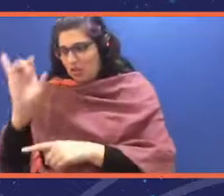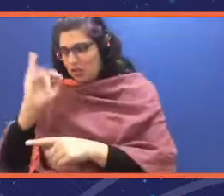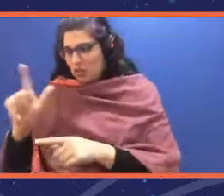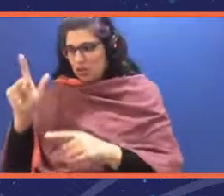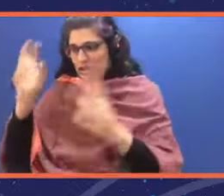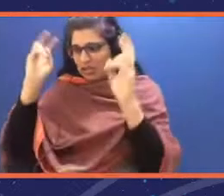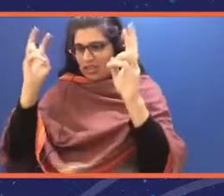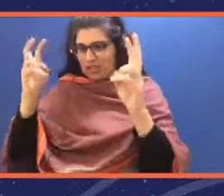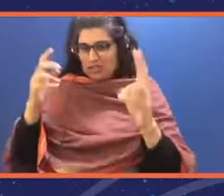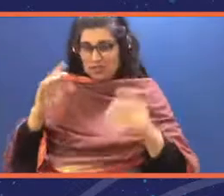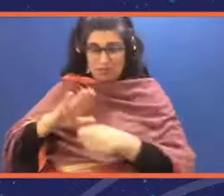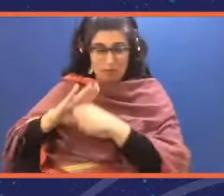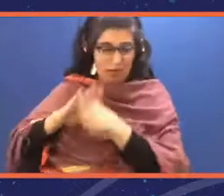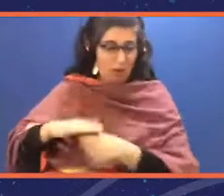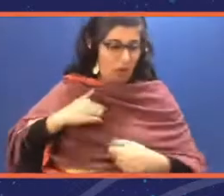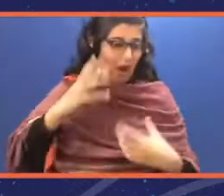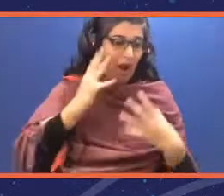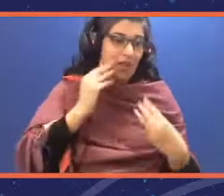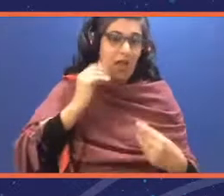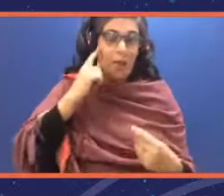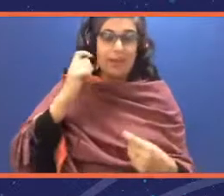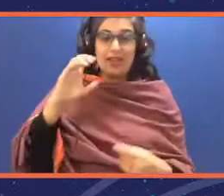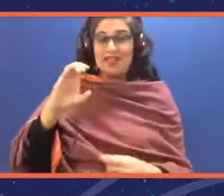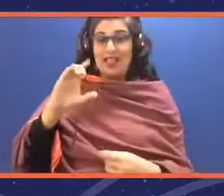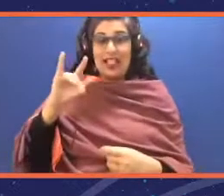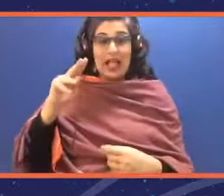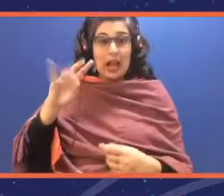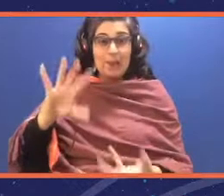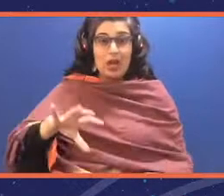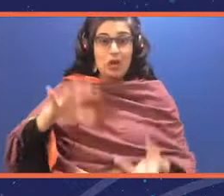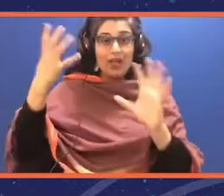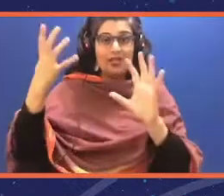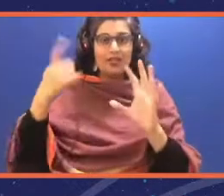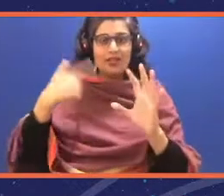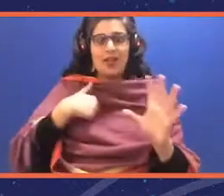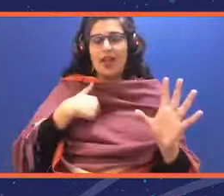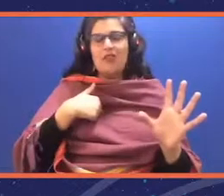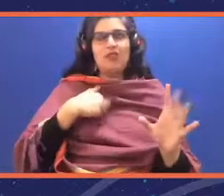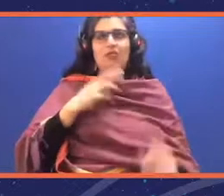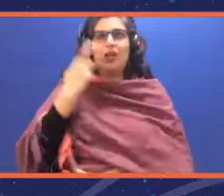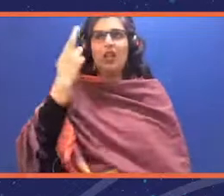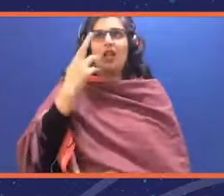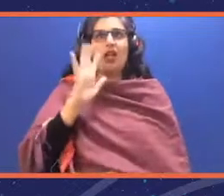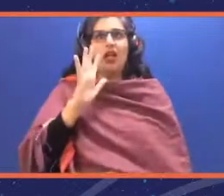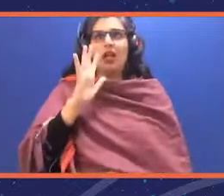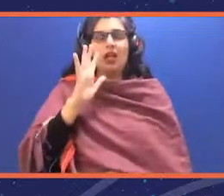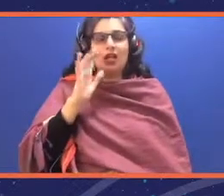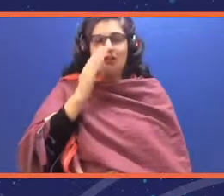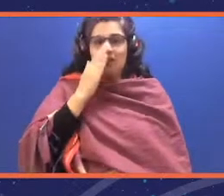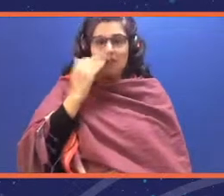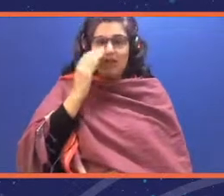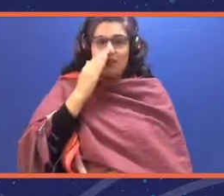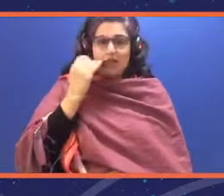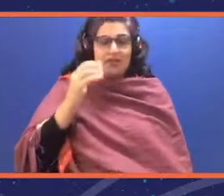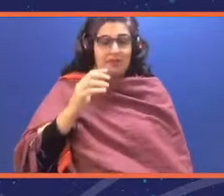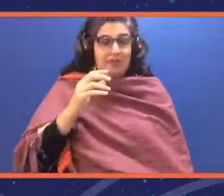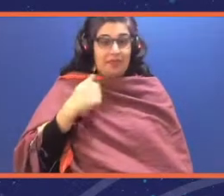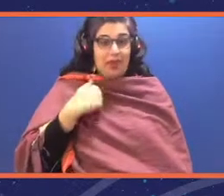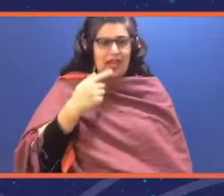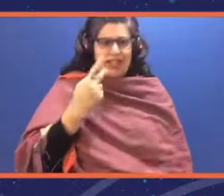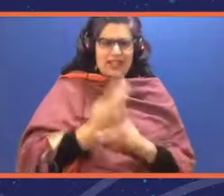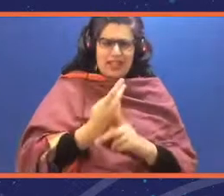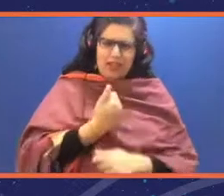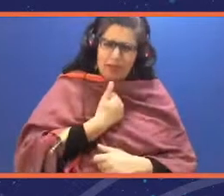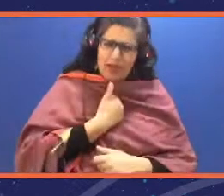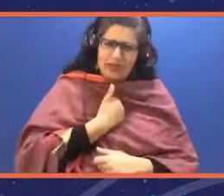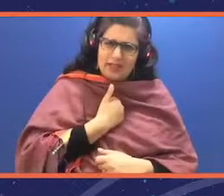facing as a result of the climate crisis, I just came to a point of like, do I just take care of myself and move up in my